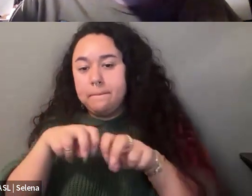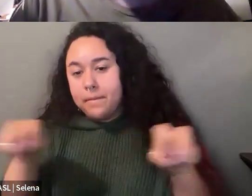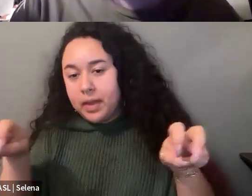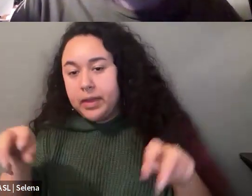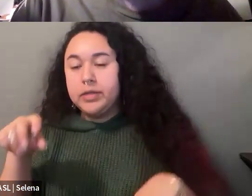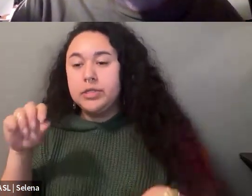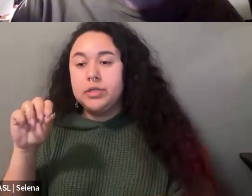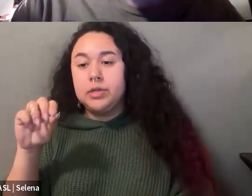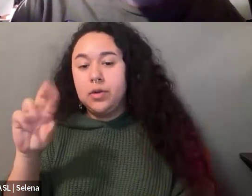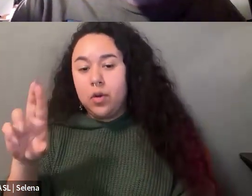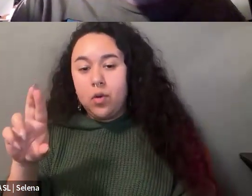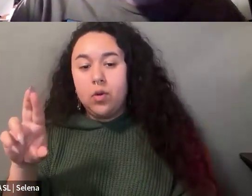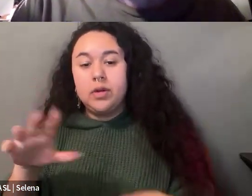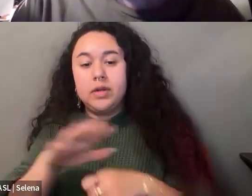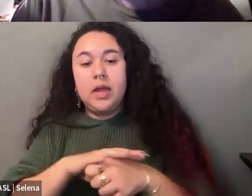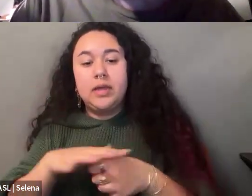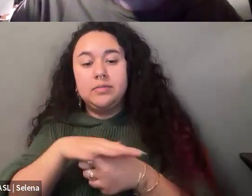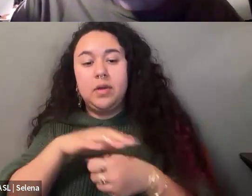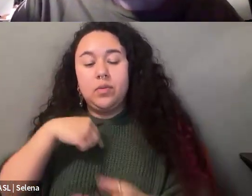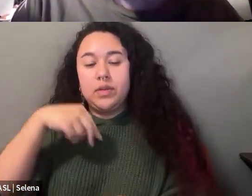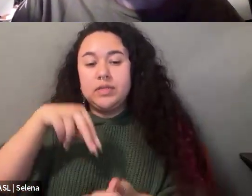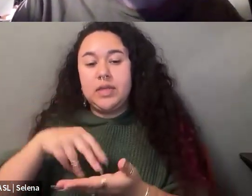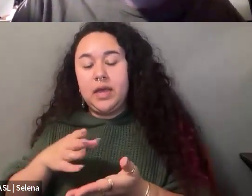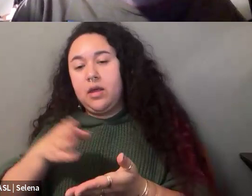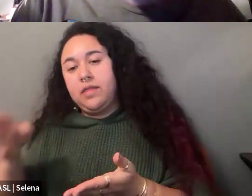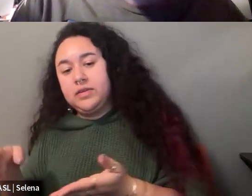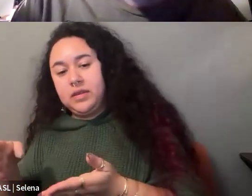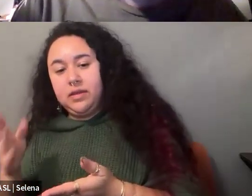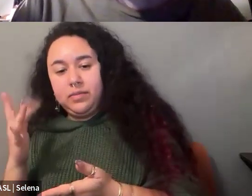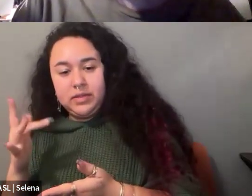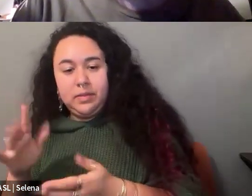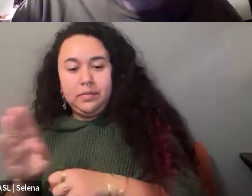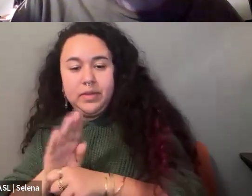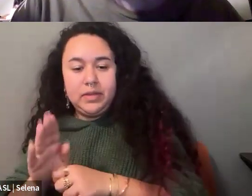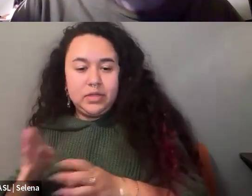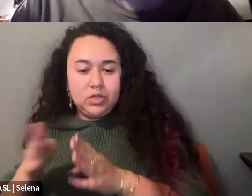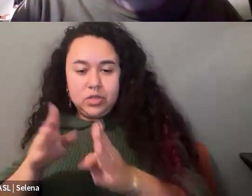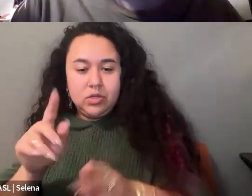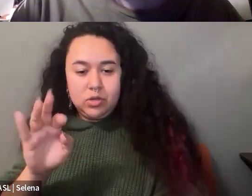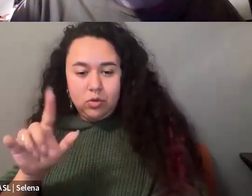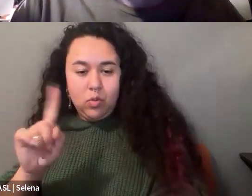or there's a nice spot that we can stand off to the side, because it's a fairly busy trail that we